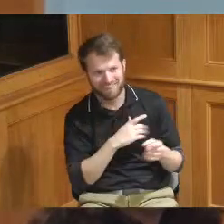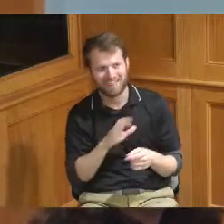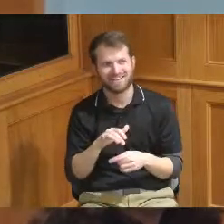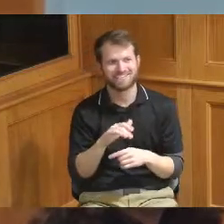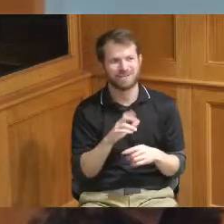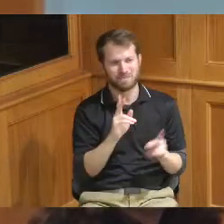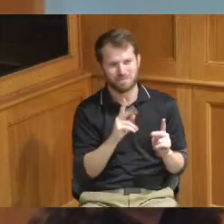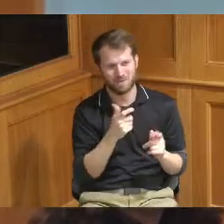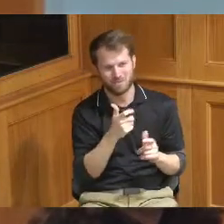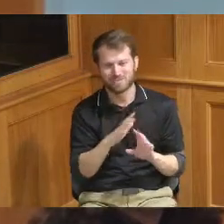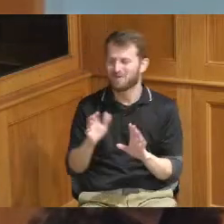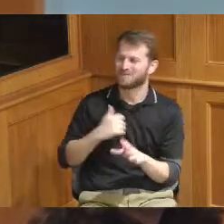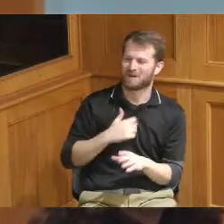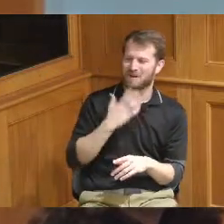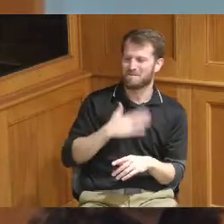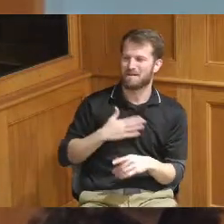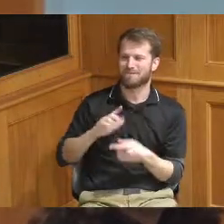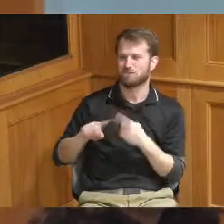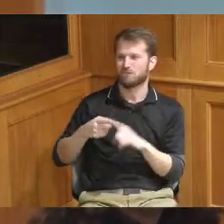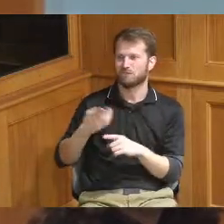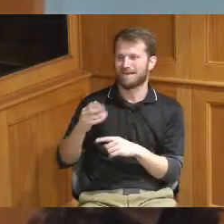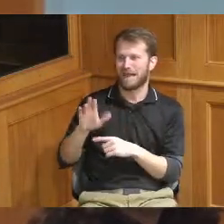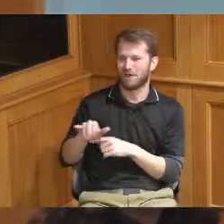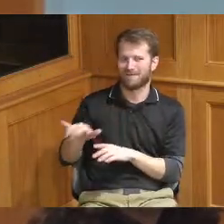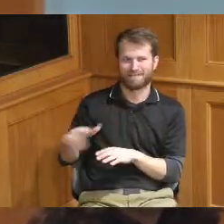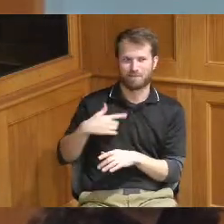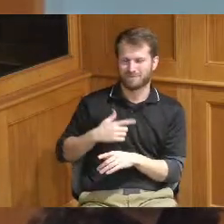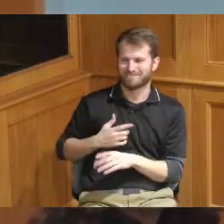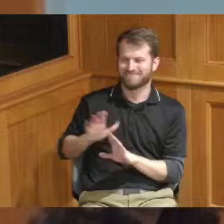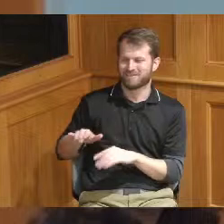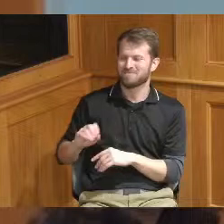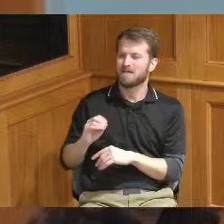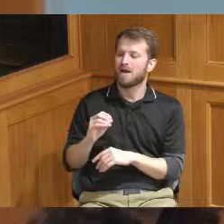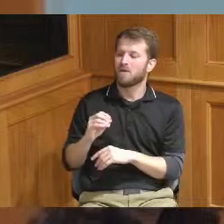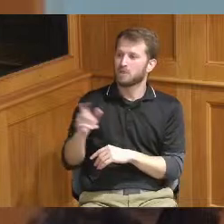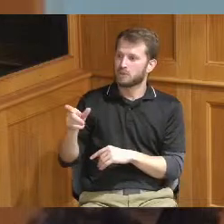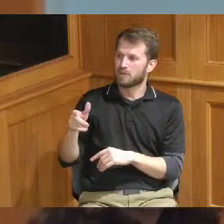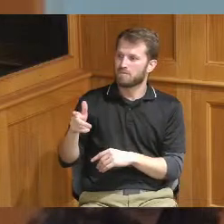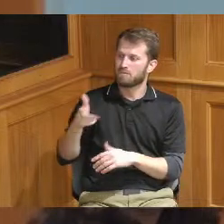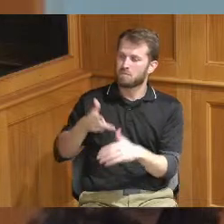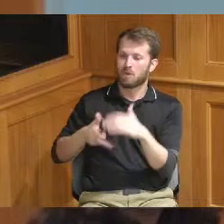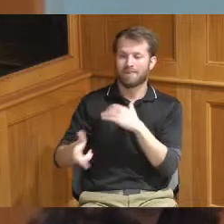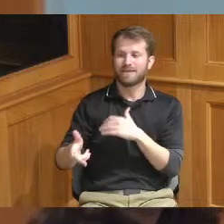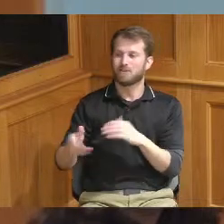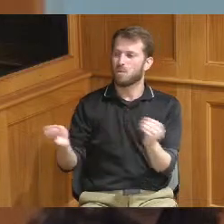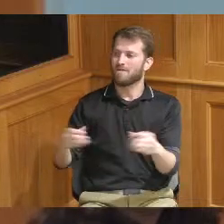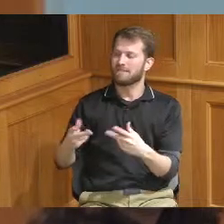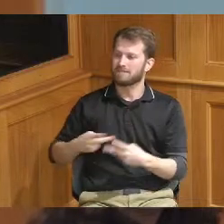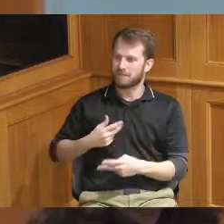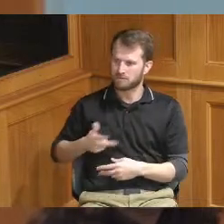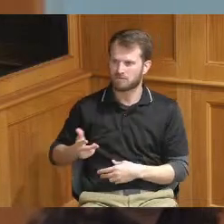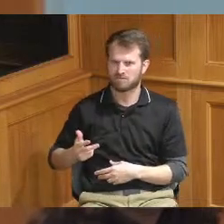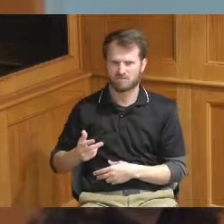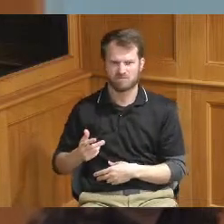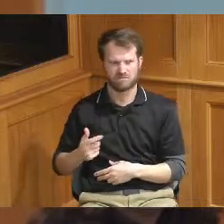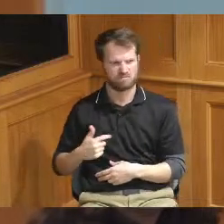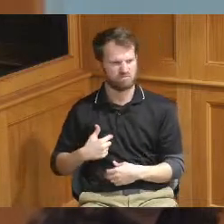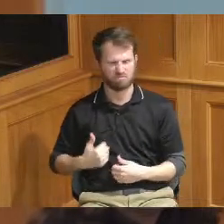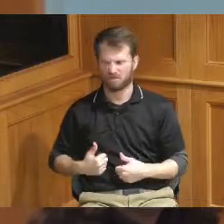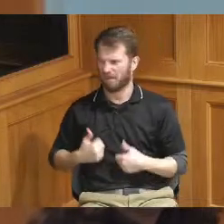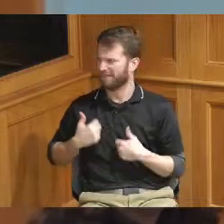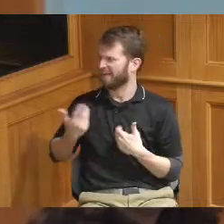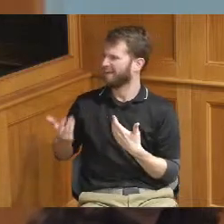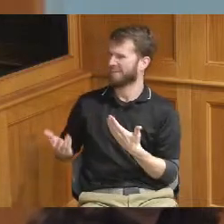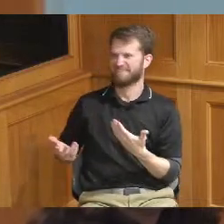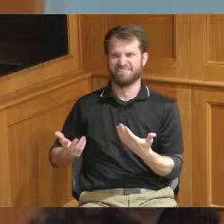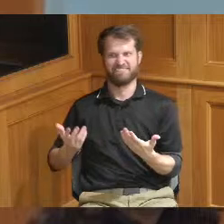mic here with my friend Harry. When you pull into an office complex, you're thinking, wait a minute, is this where I'm living? And we